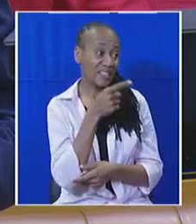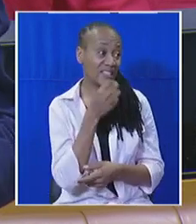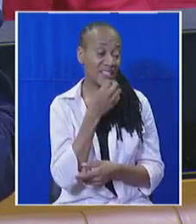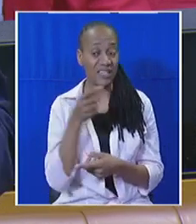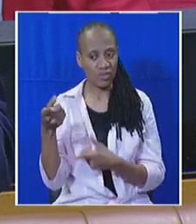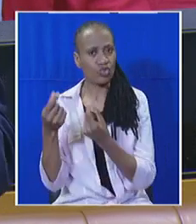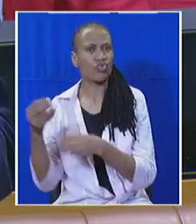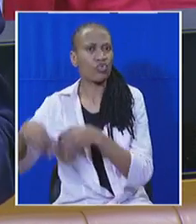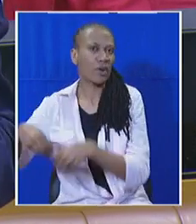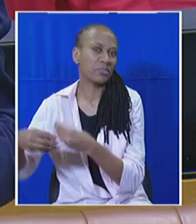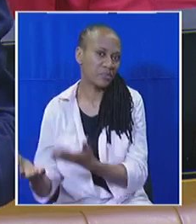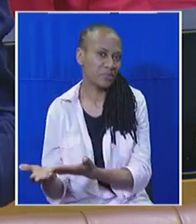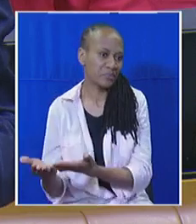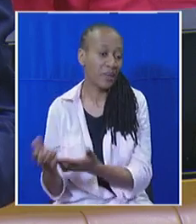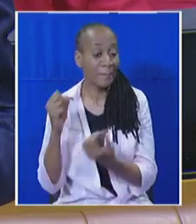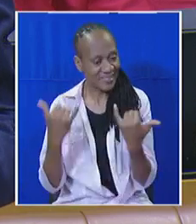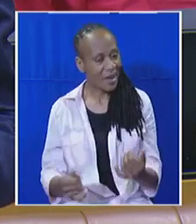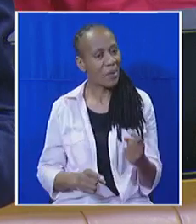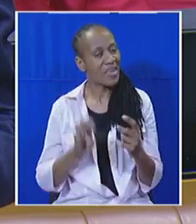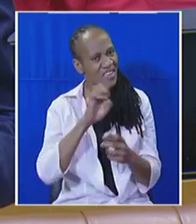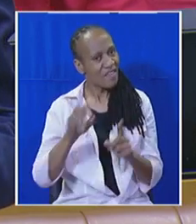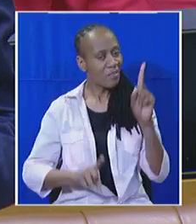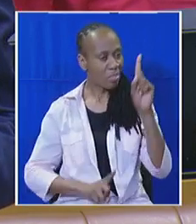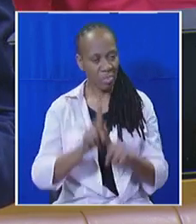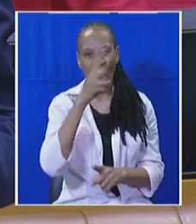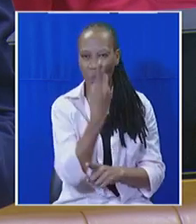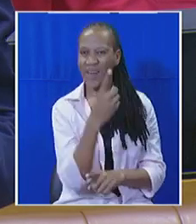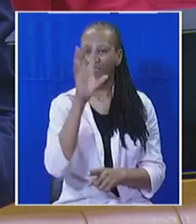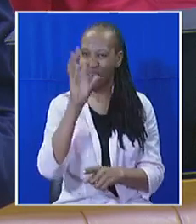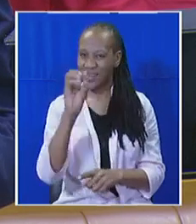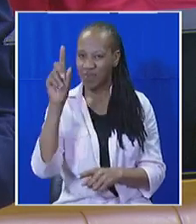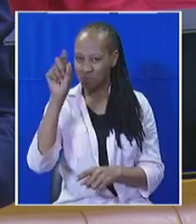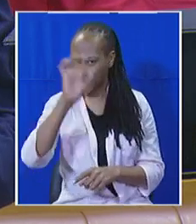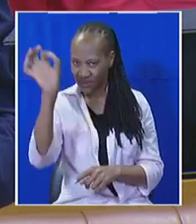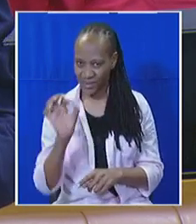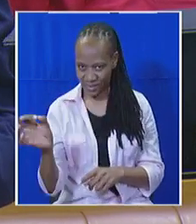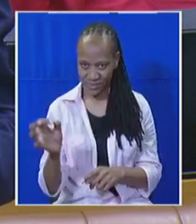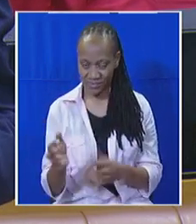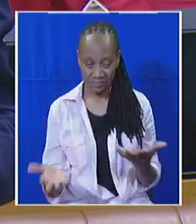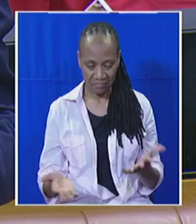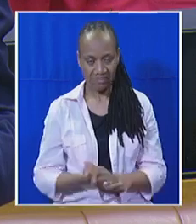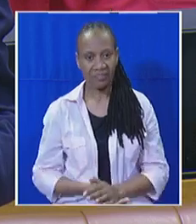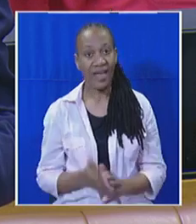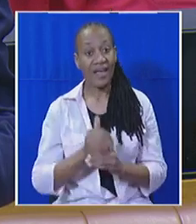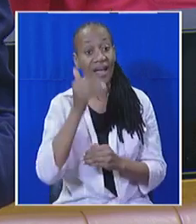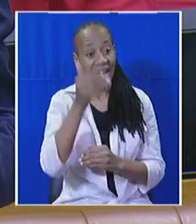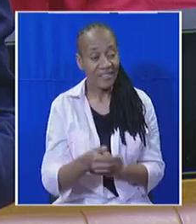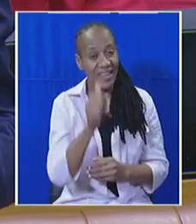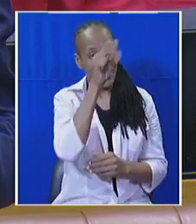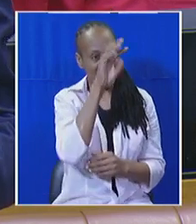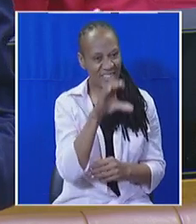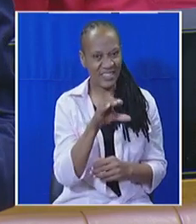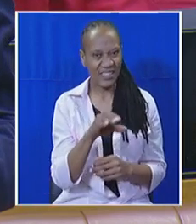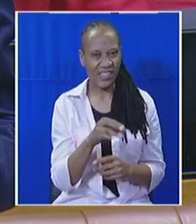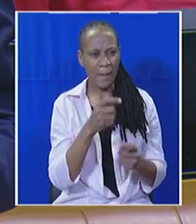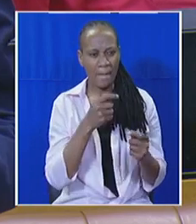corruption. That this 100% victory happened against millions of rands that were spent by SASCO, the ANC at all levels to